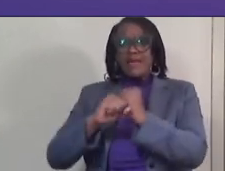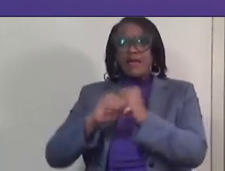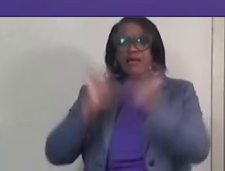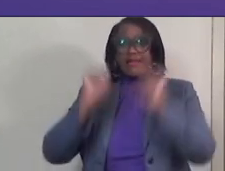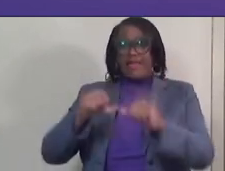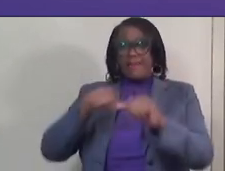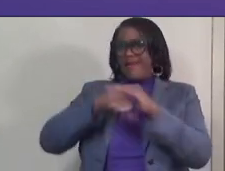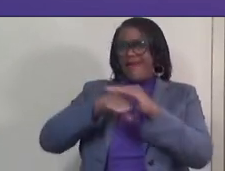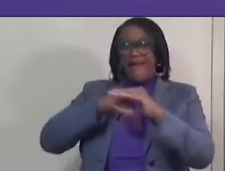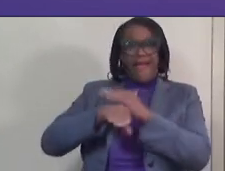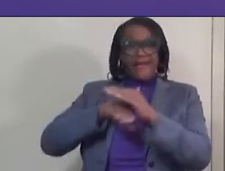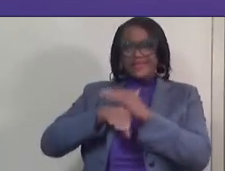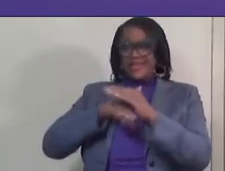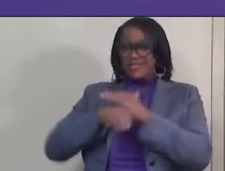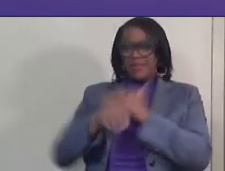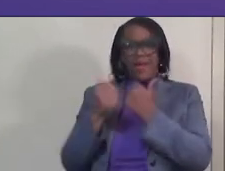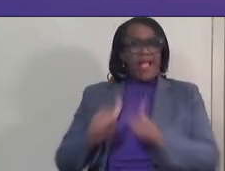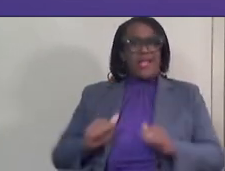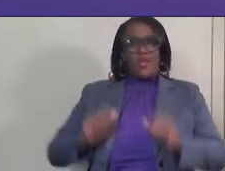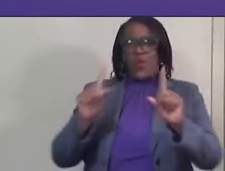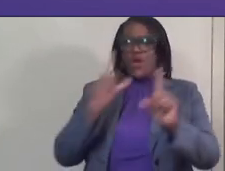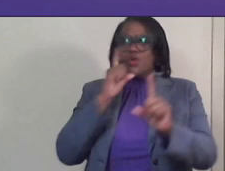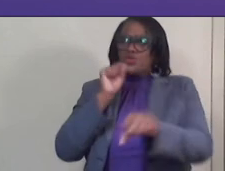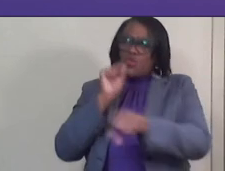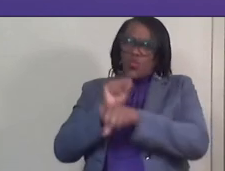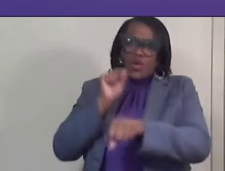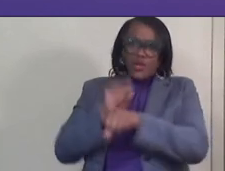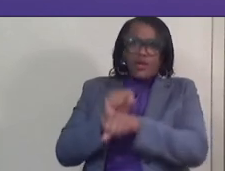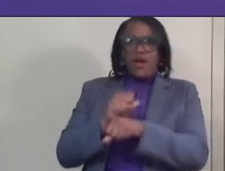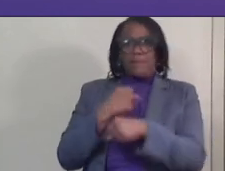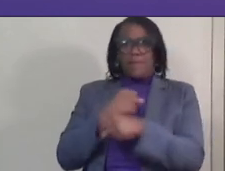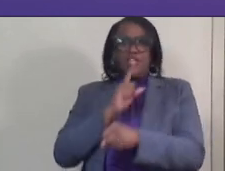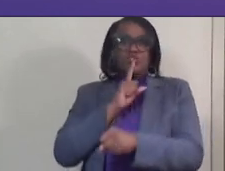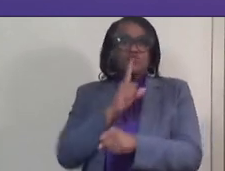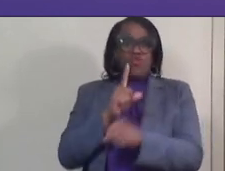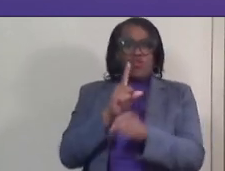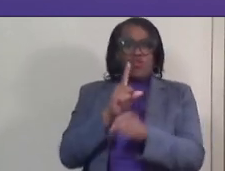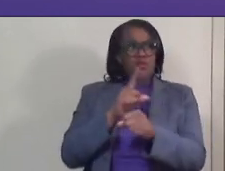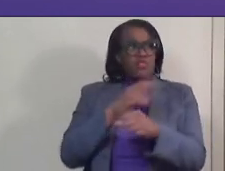accessed by anybody who's working on telling these stories.